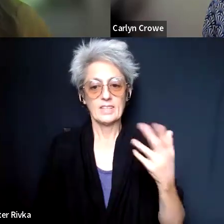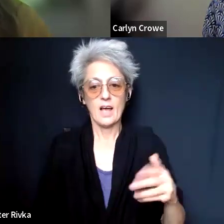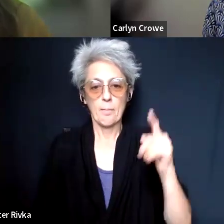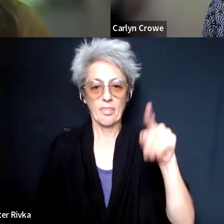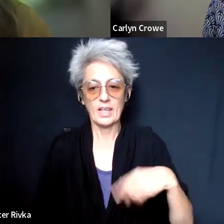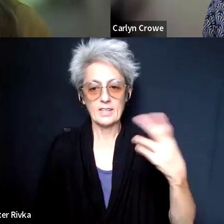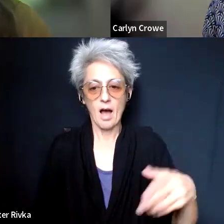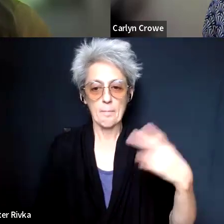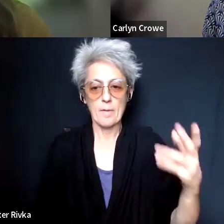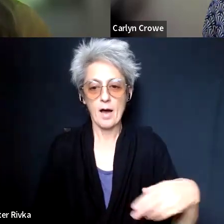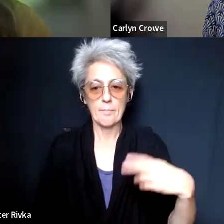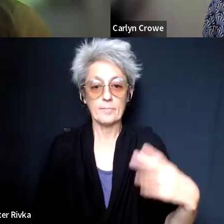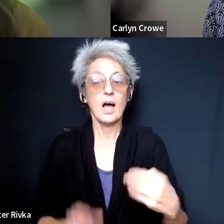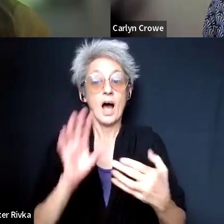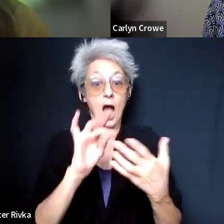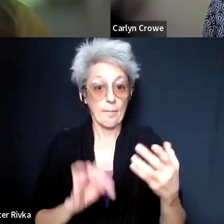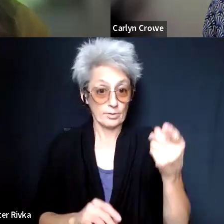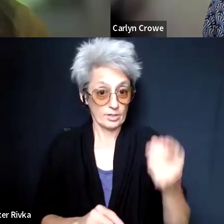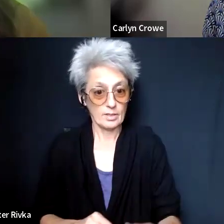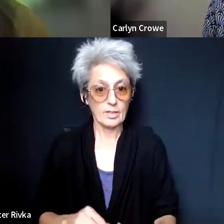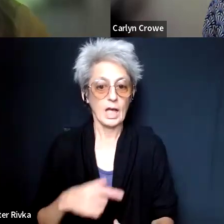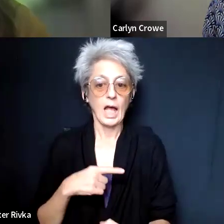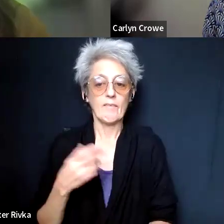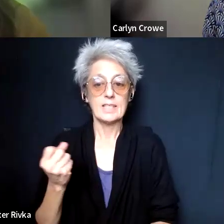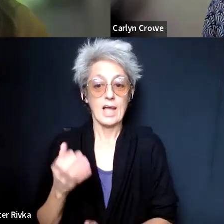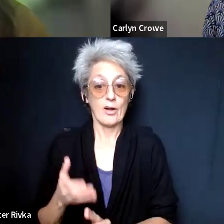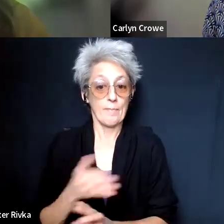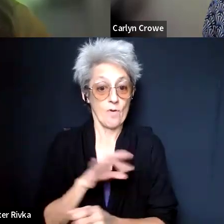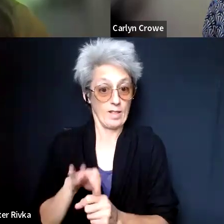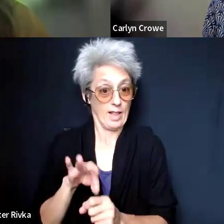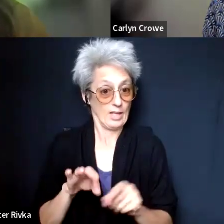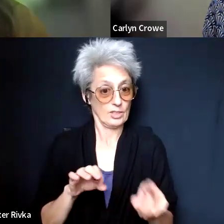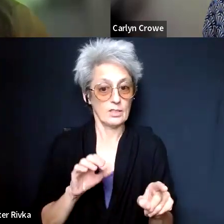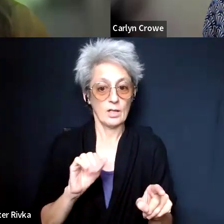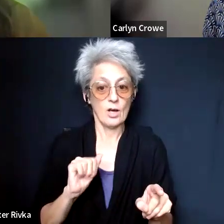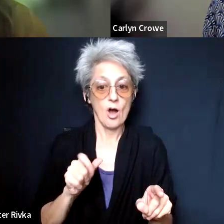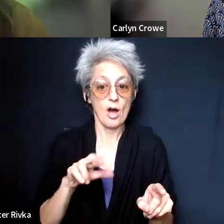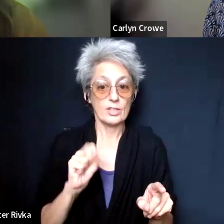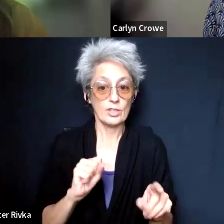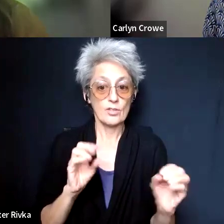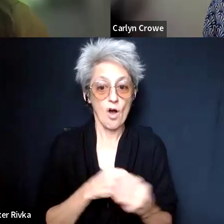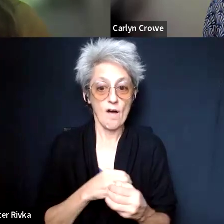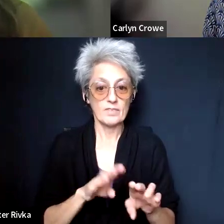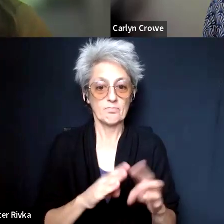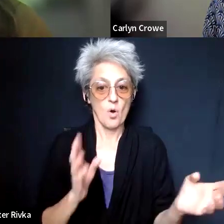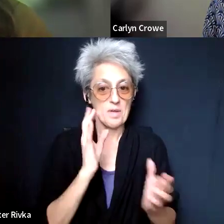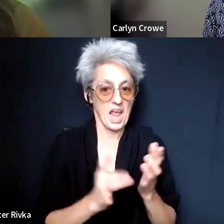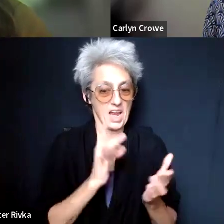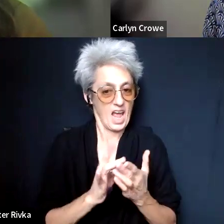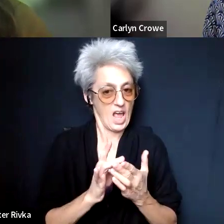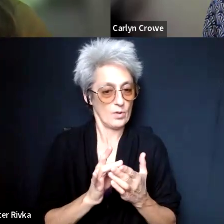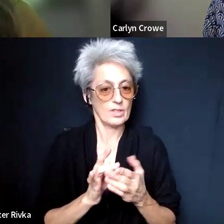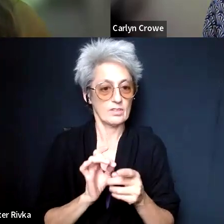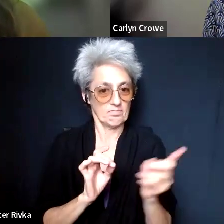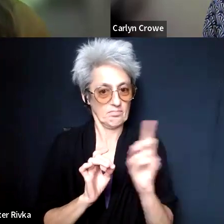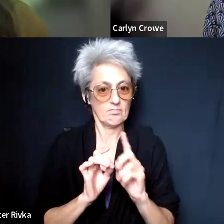options for early voting. There's also the Saturday before the election, auditors' offices will be open for 8 hours. That's on November